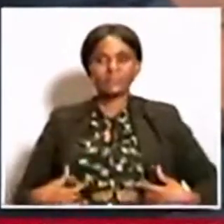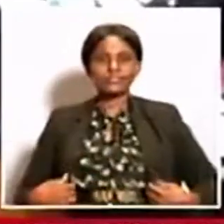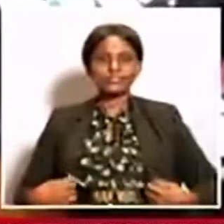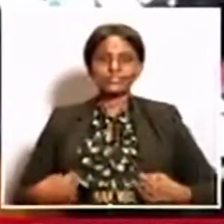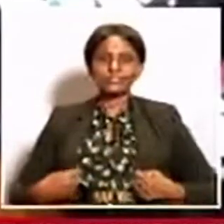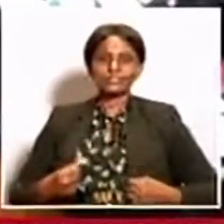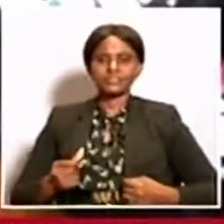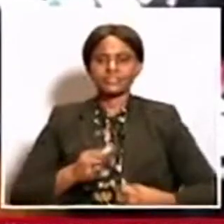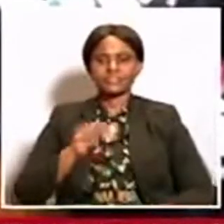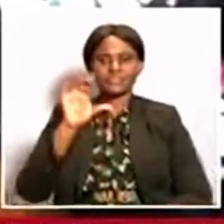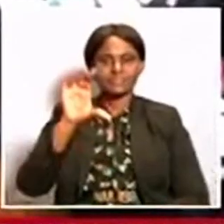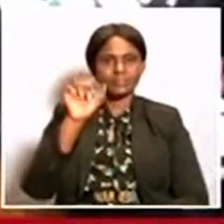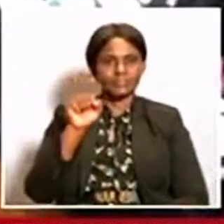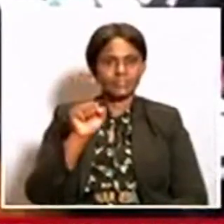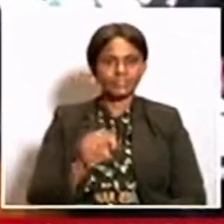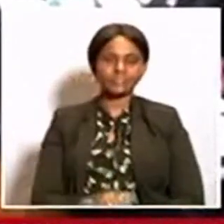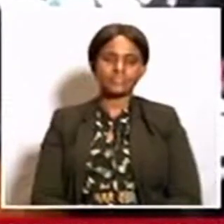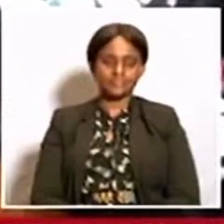Council Secretary.